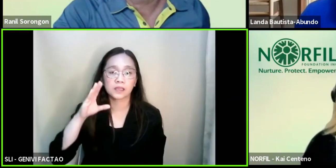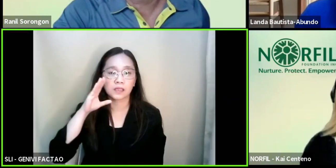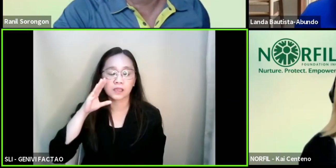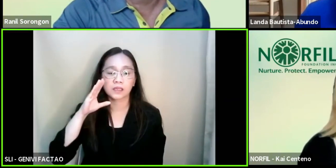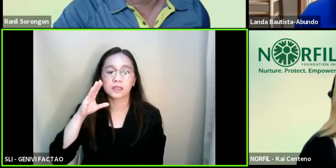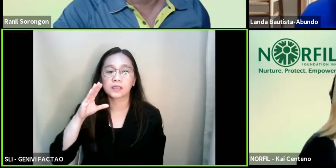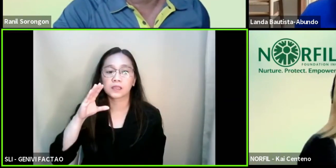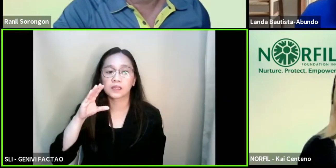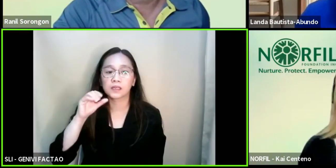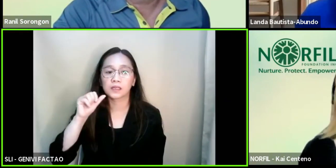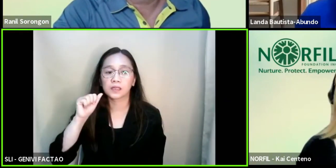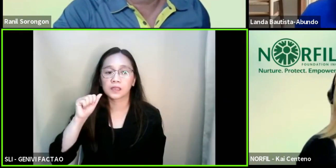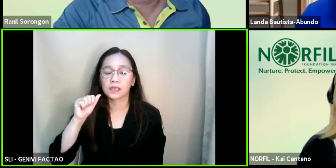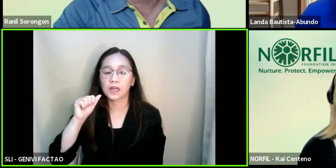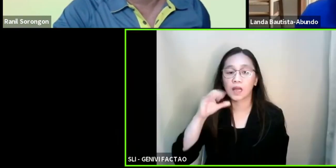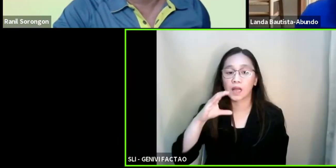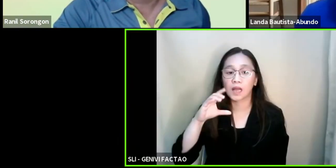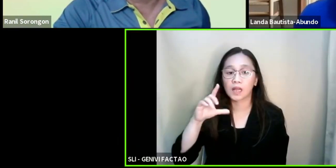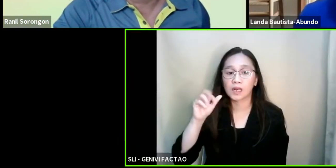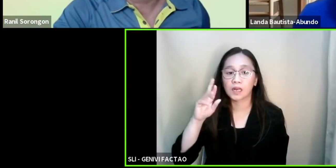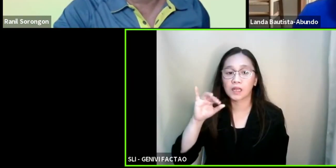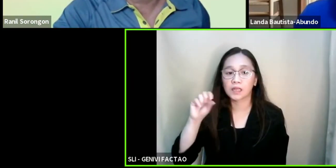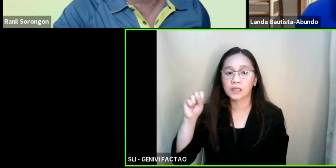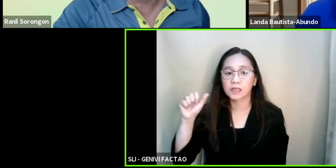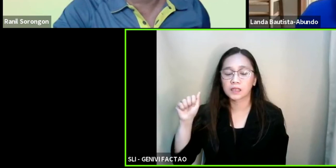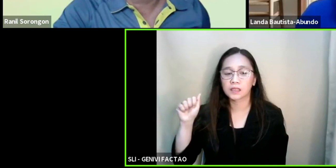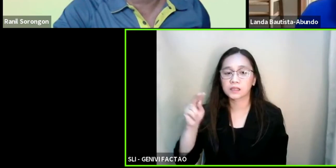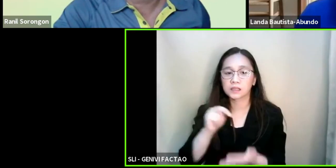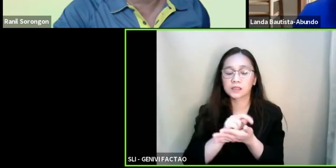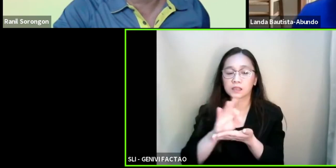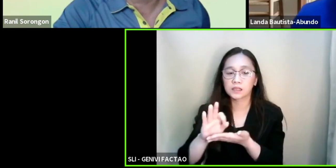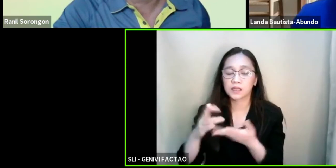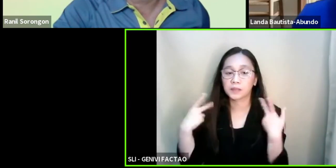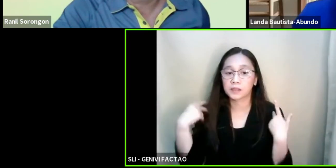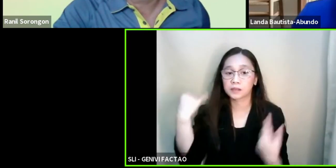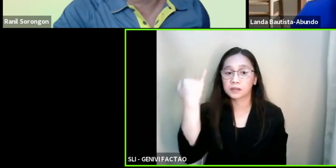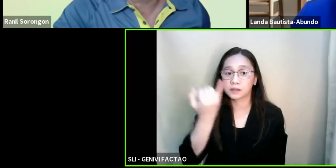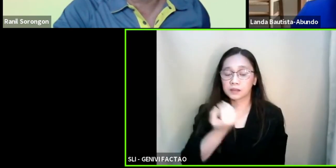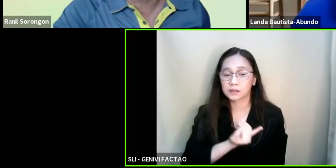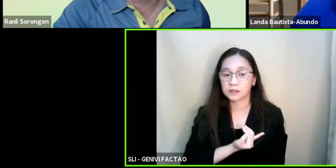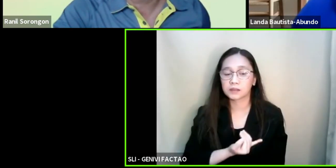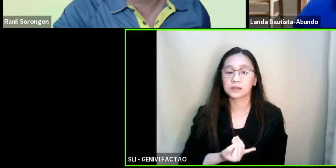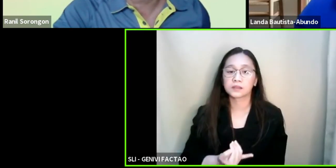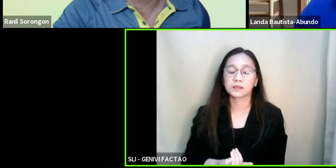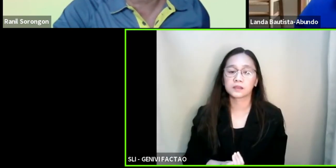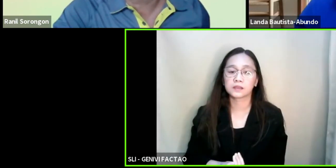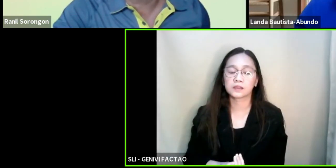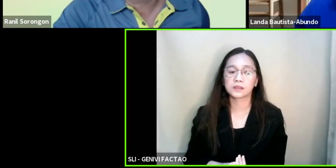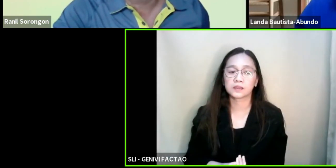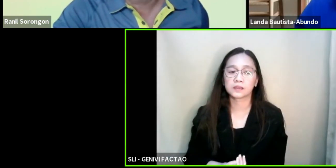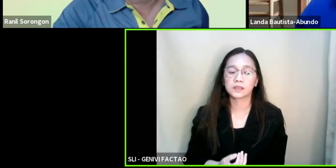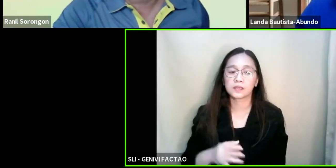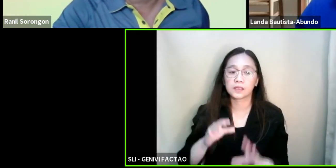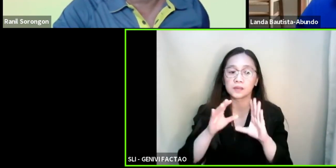ng Norville, no, meron tayong i-invite, no, from Persons with Disability Affairs